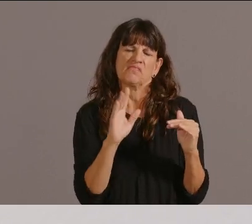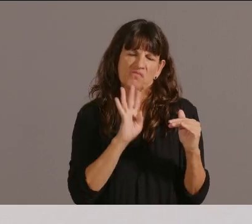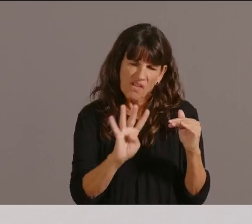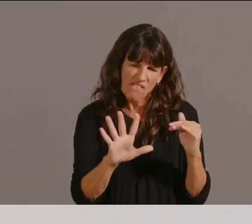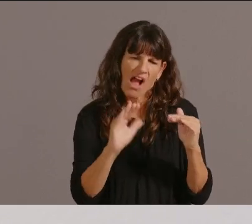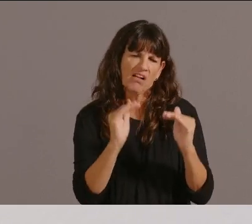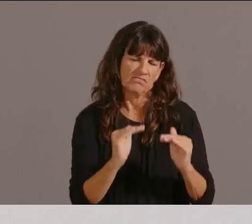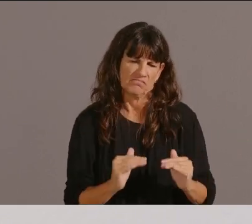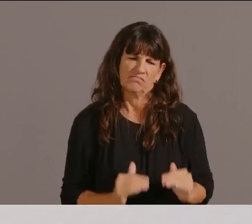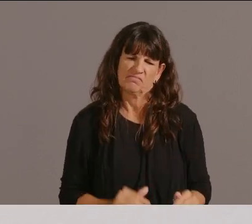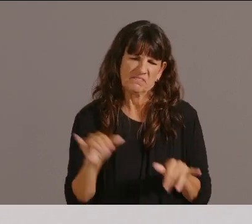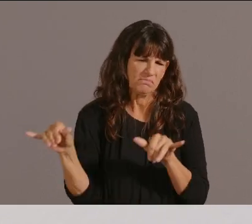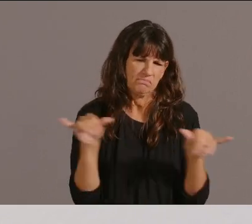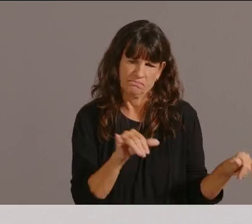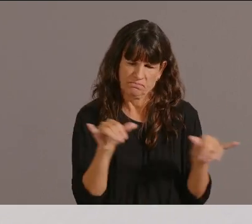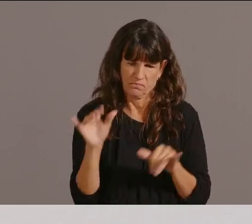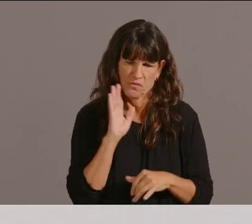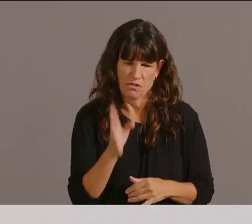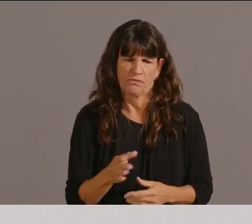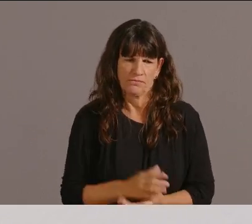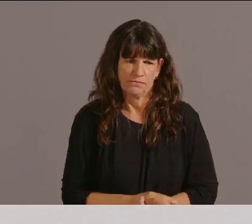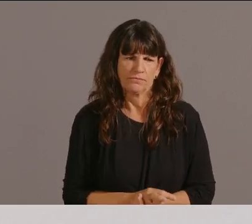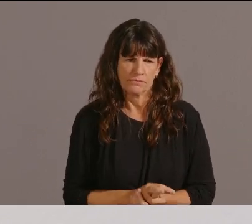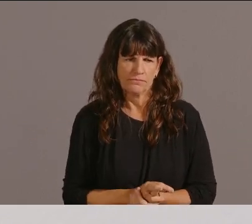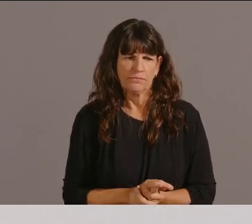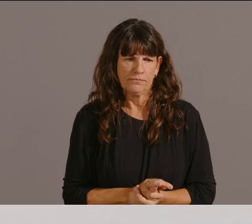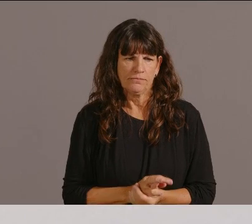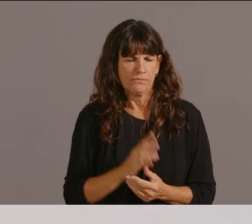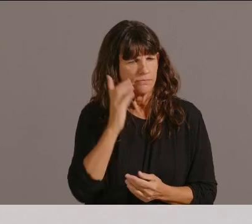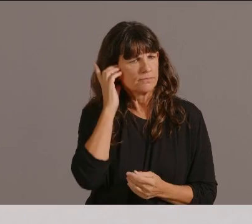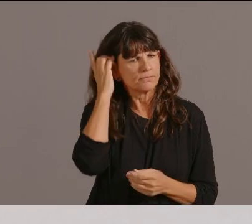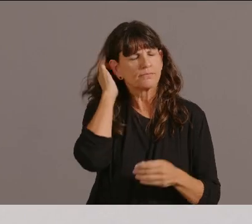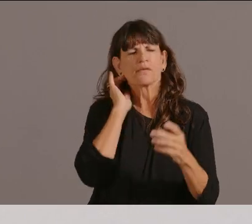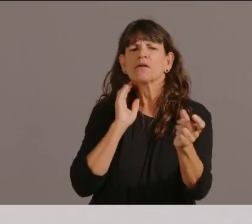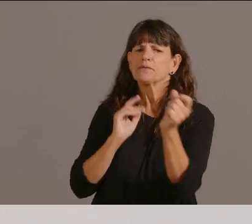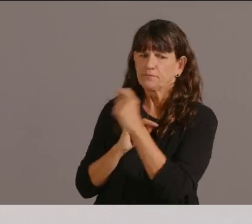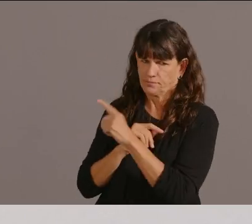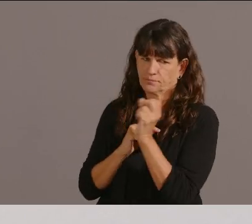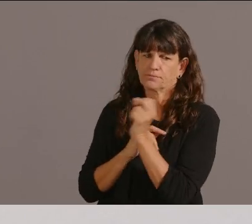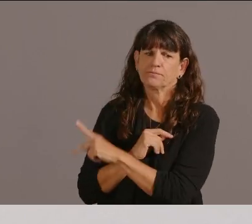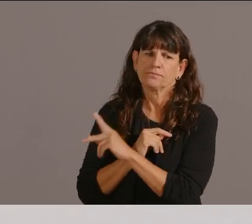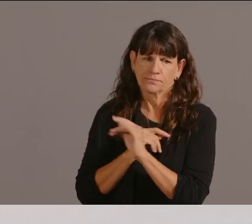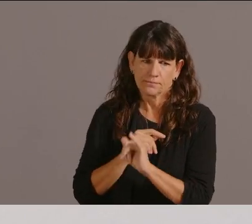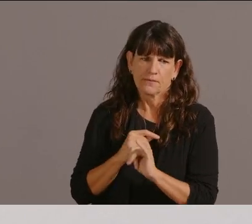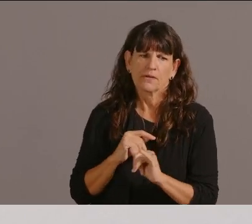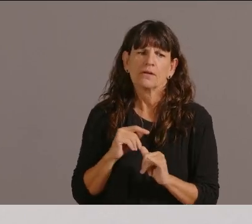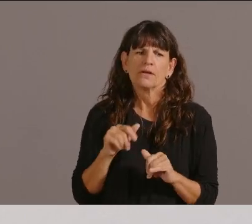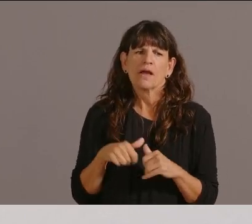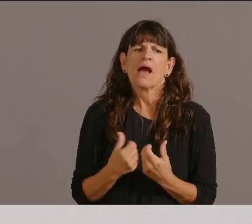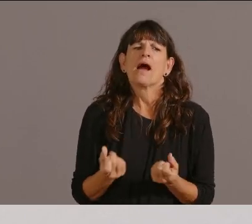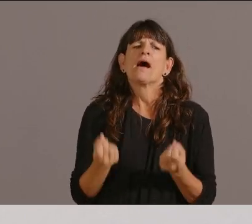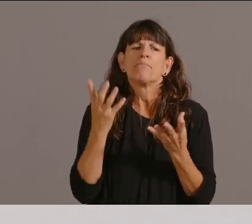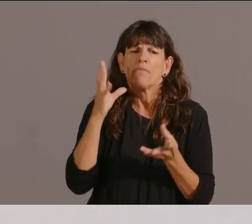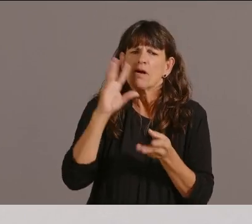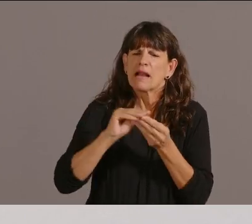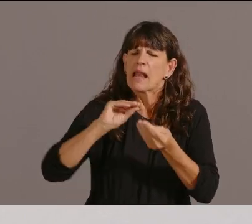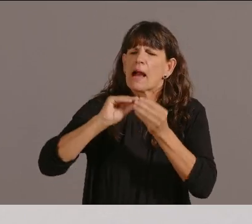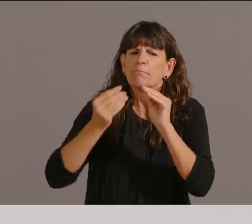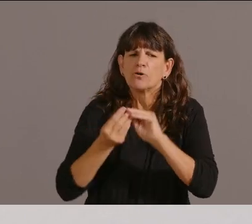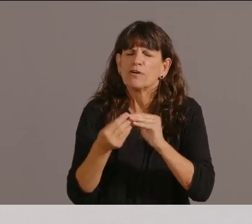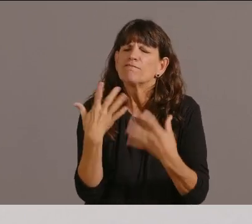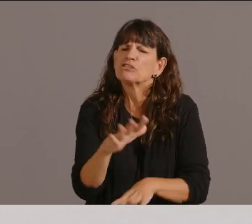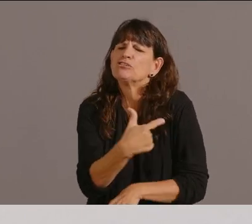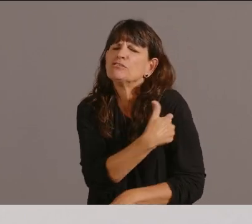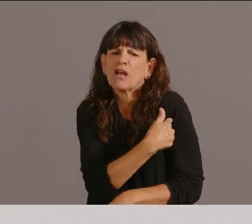Okay, and do you have the numbers of people who have been vaccinated, or inmates who have been